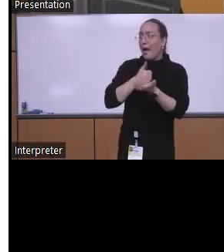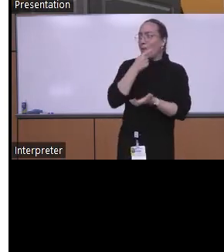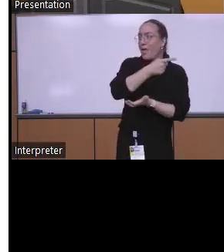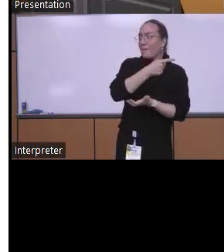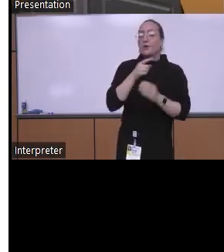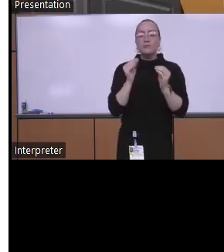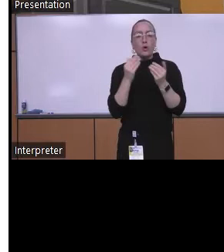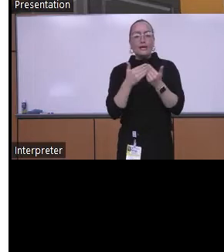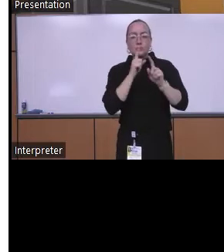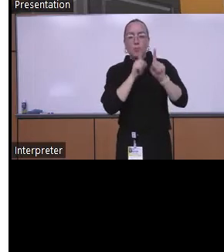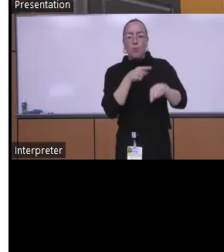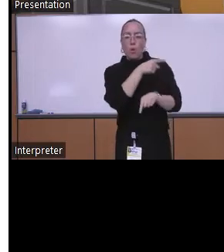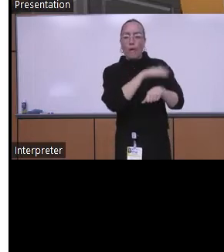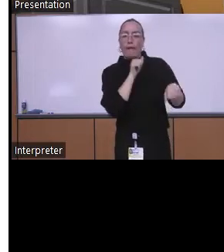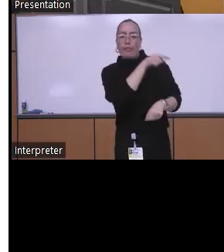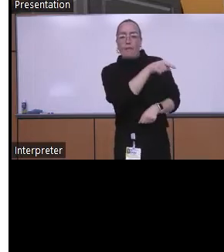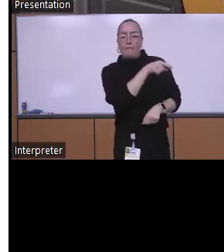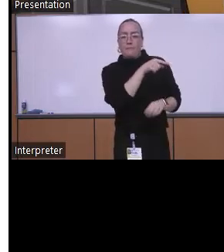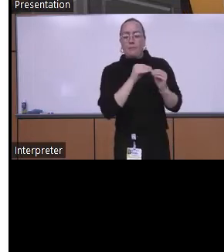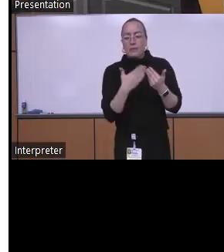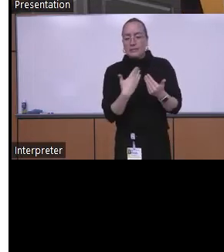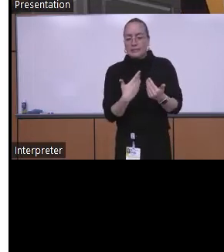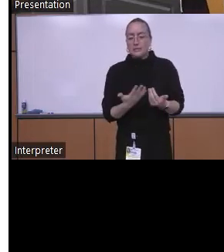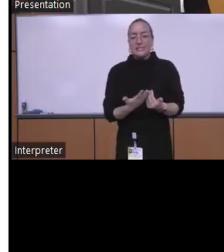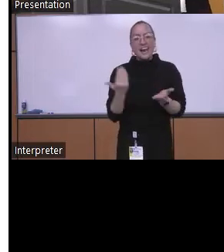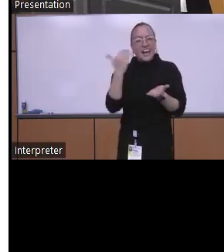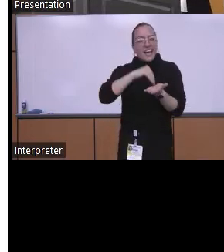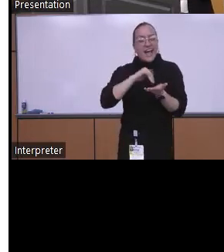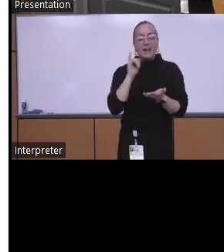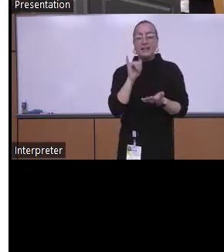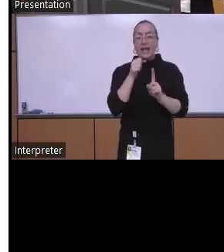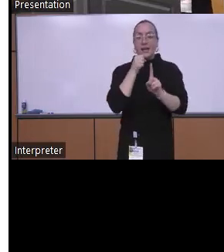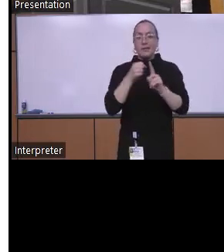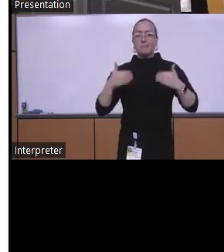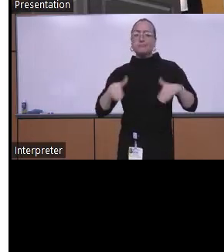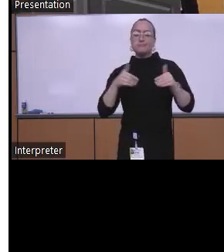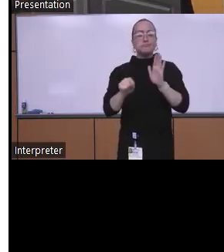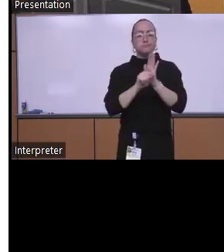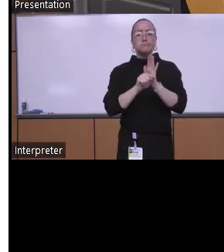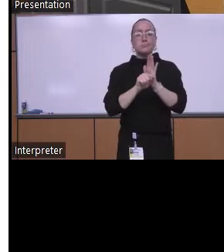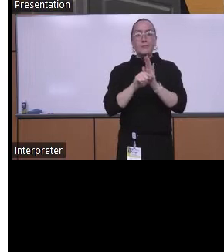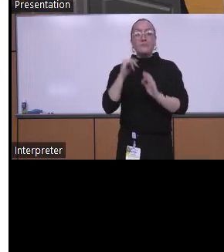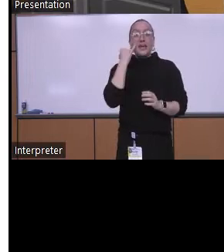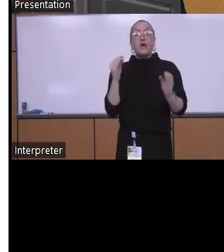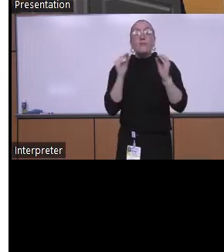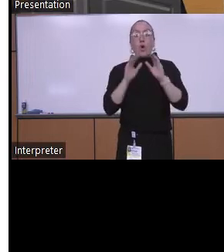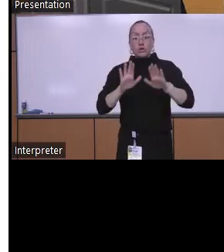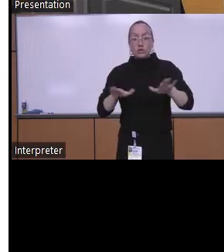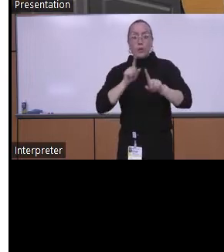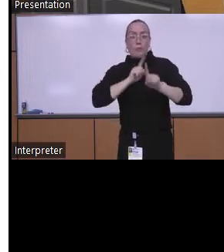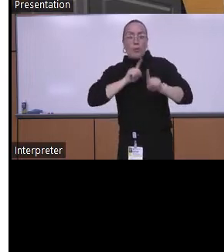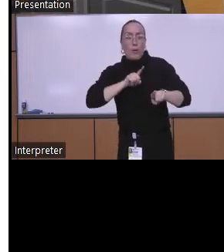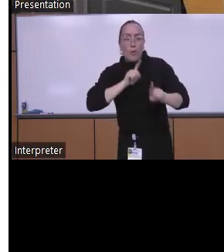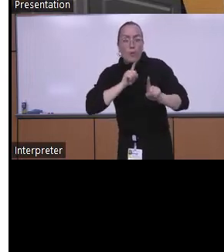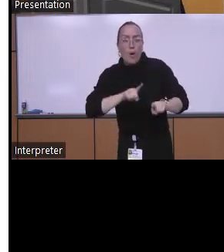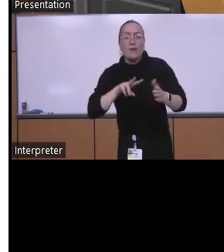focus on reporting, a singular focus on reporting, has real and devastating impact. As more children are being reported to child welfare agencies, increasing